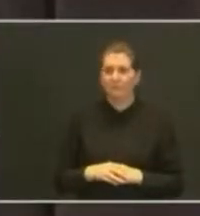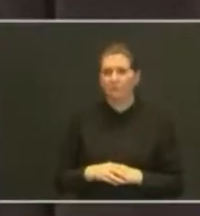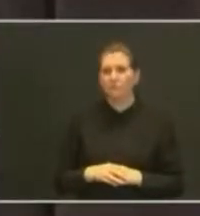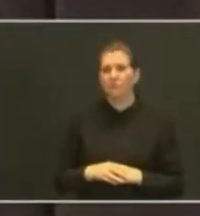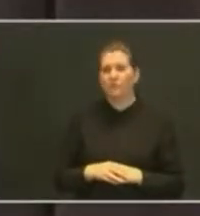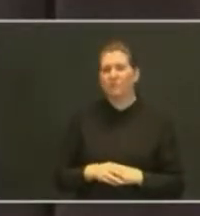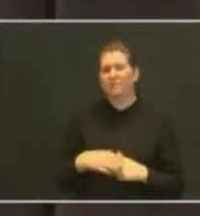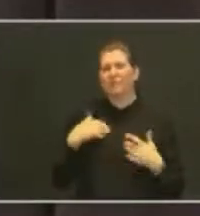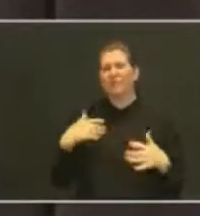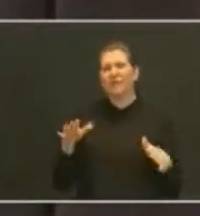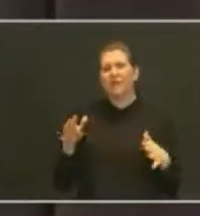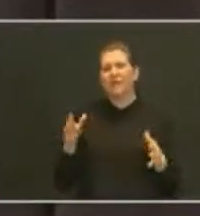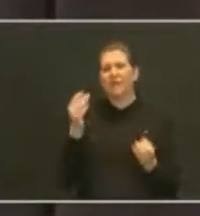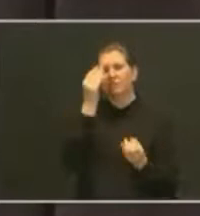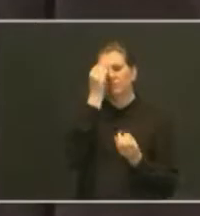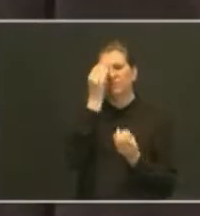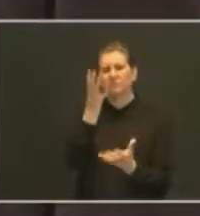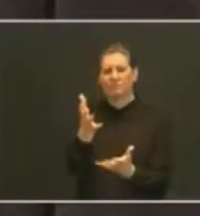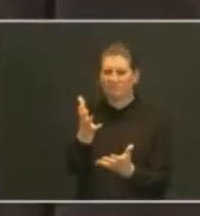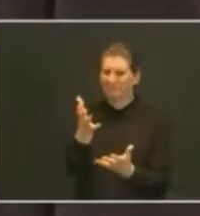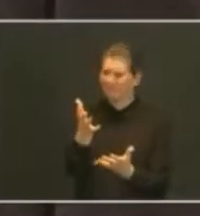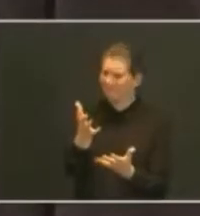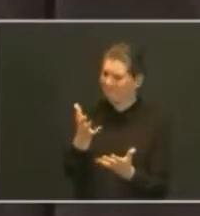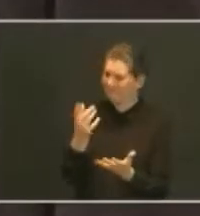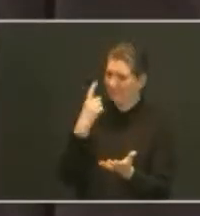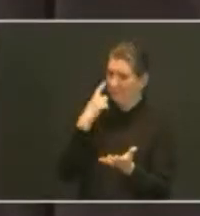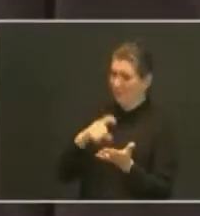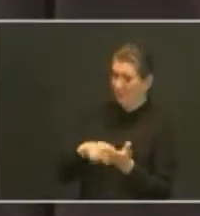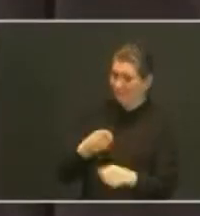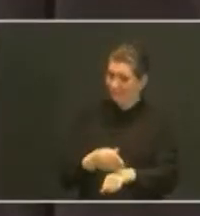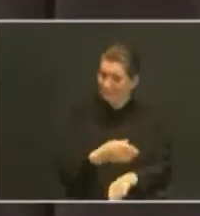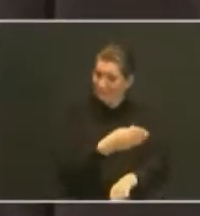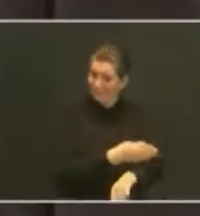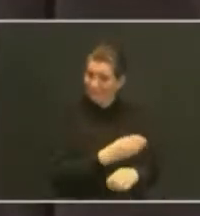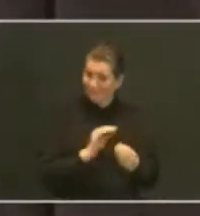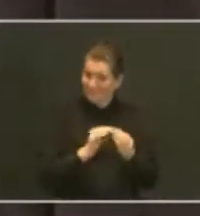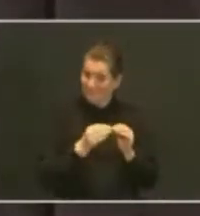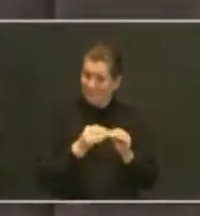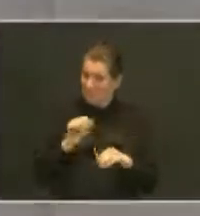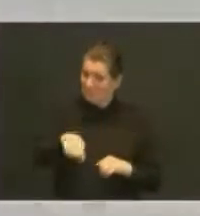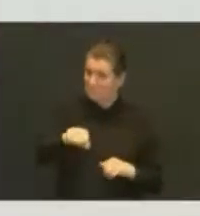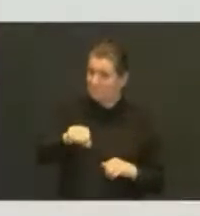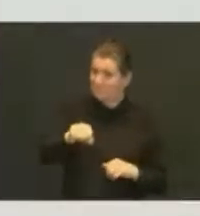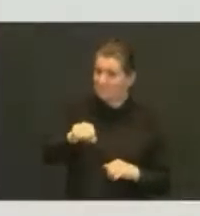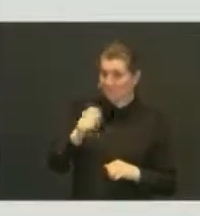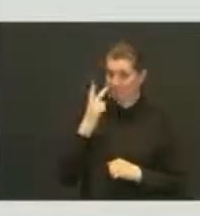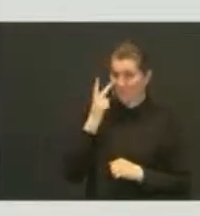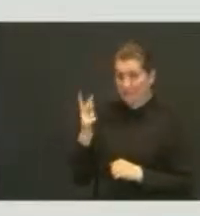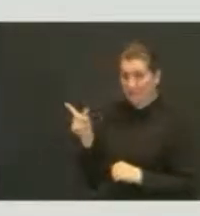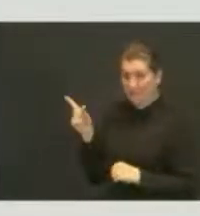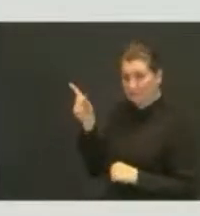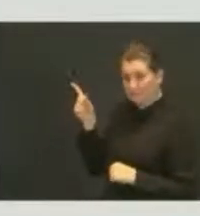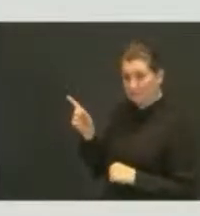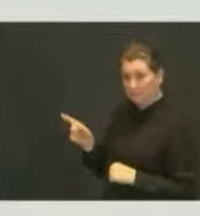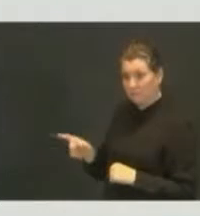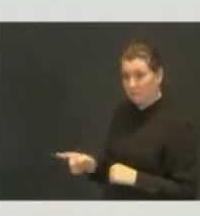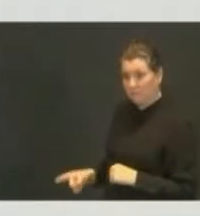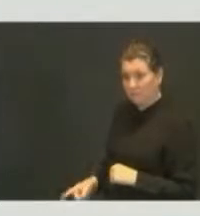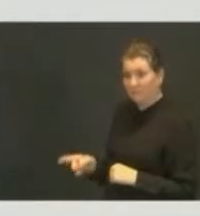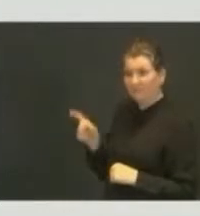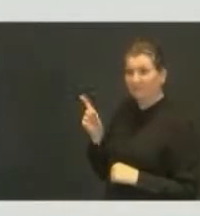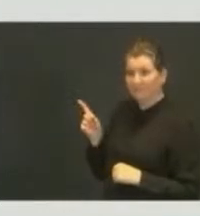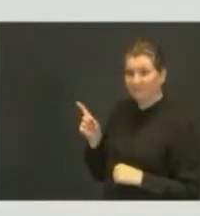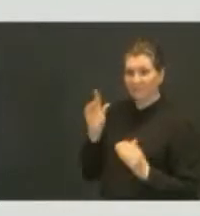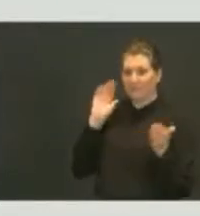made great progress with our COVID-19 numbers. As you can see on the slide being displayed now, when it comes